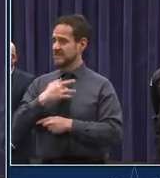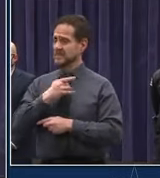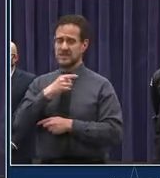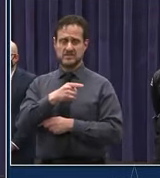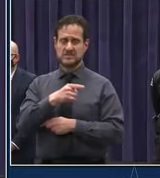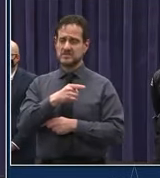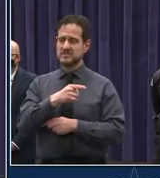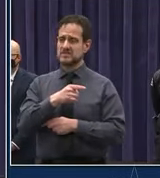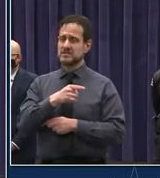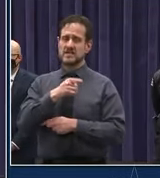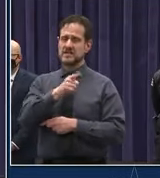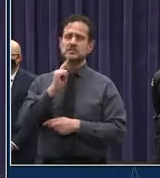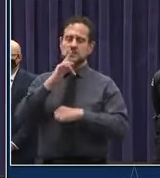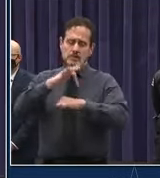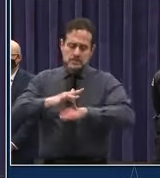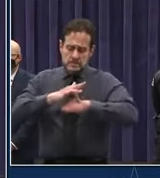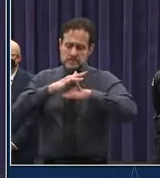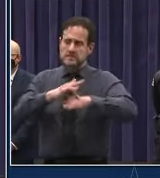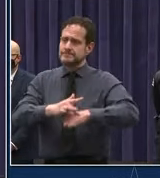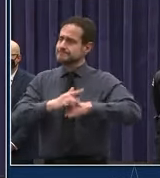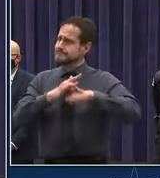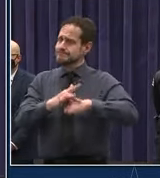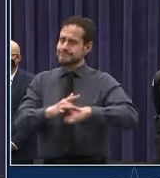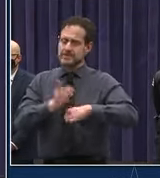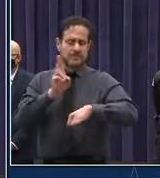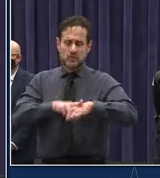As a mother myself,